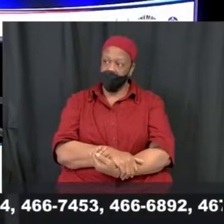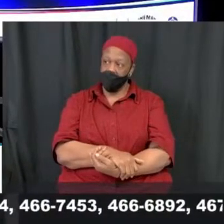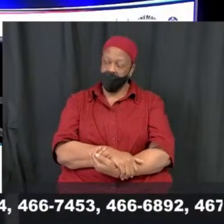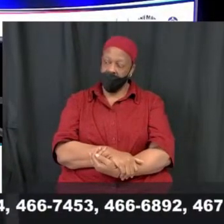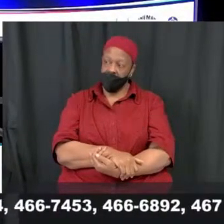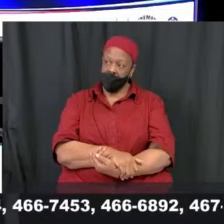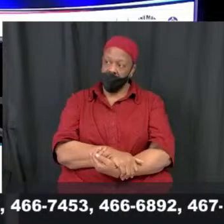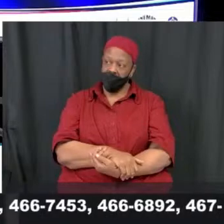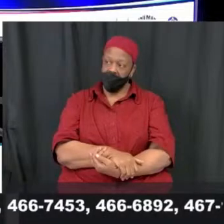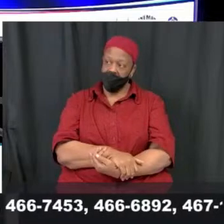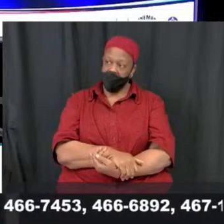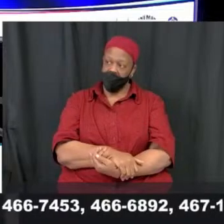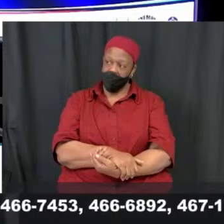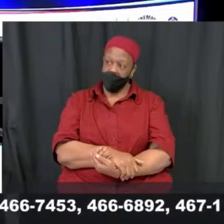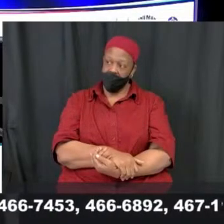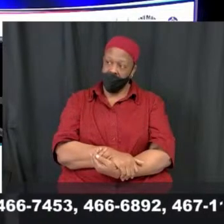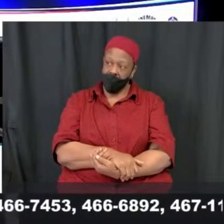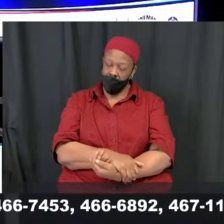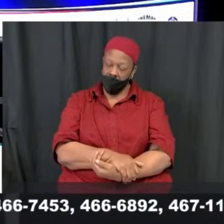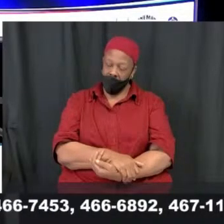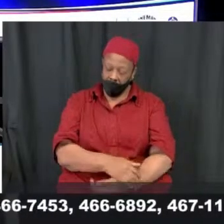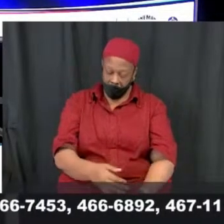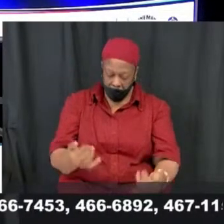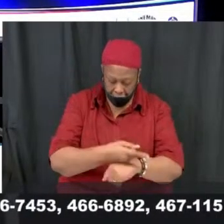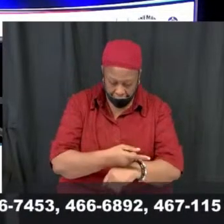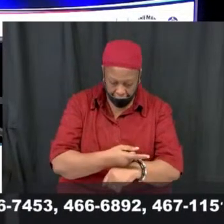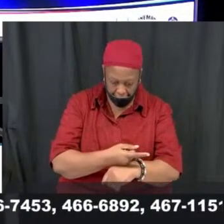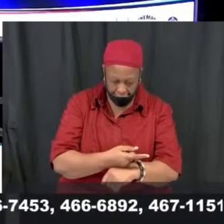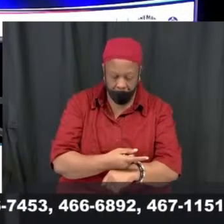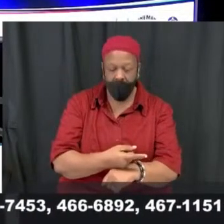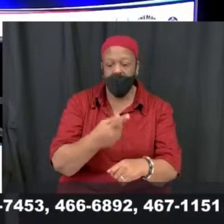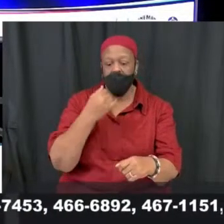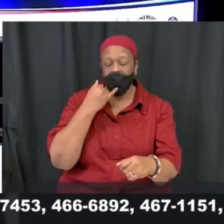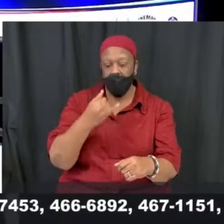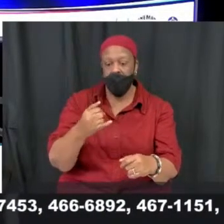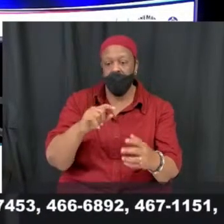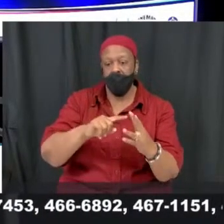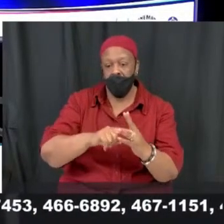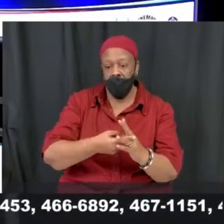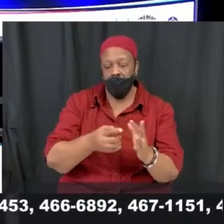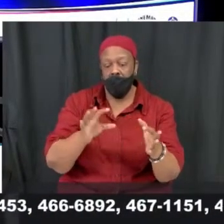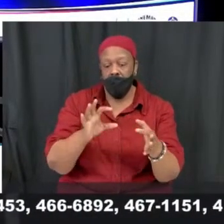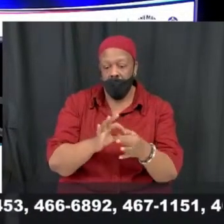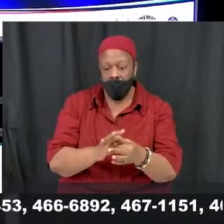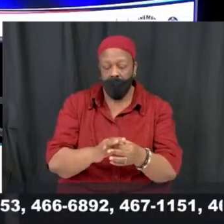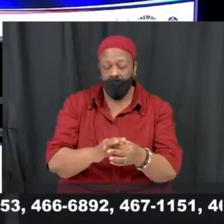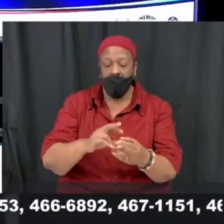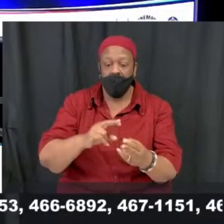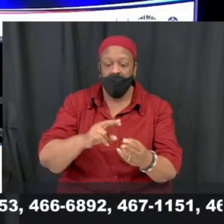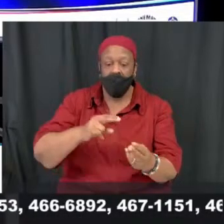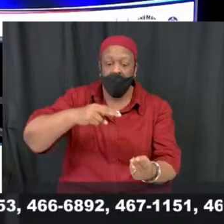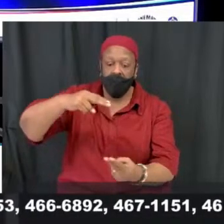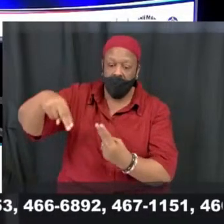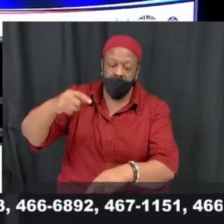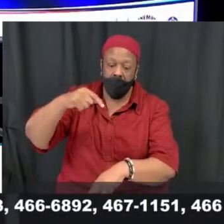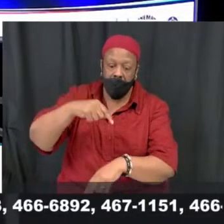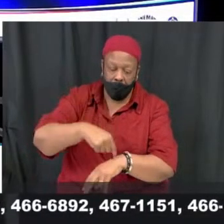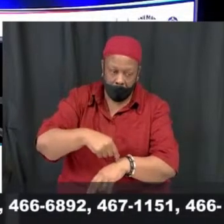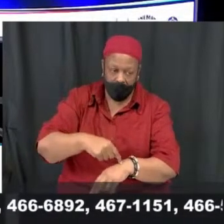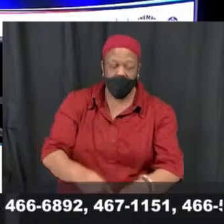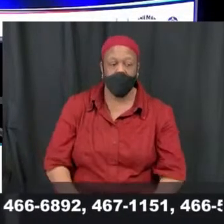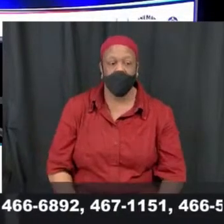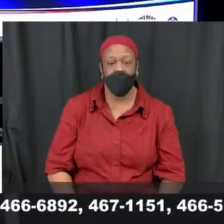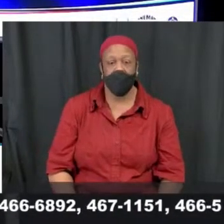Today marks the start of the 2021 hurricane season. In this regard, I am